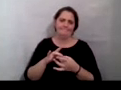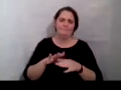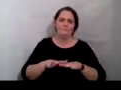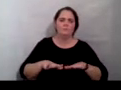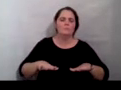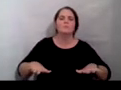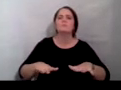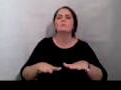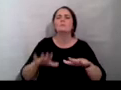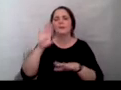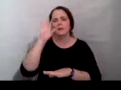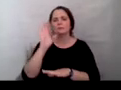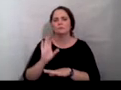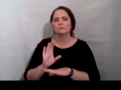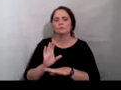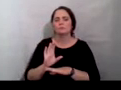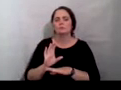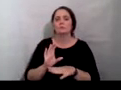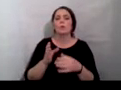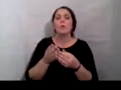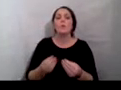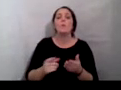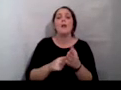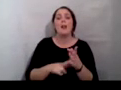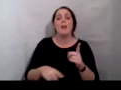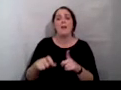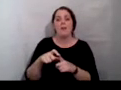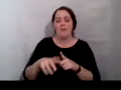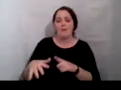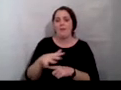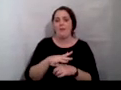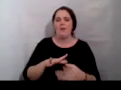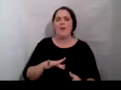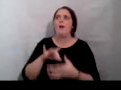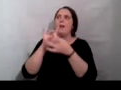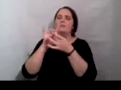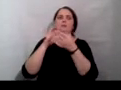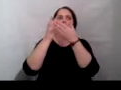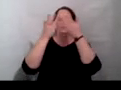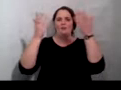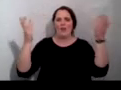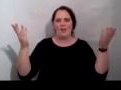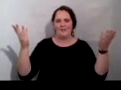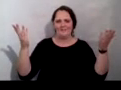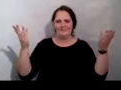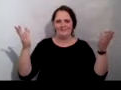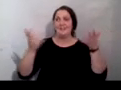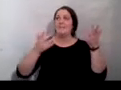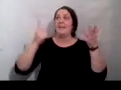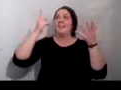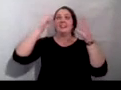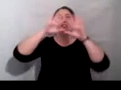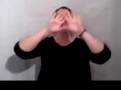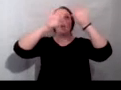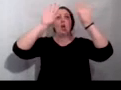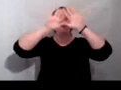the wetland relates to the sky. The sky is a watercourse, Warrumbul, where water spills from the